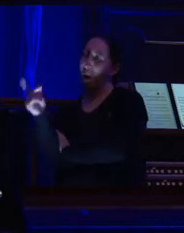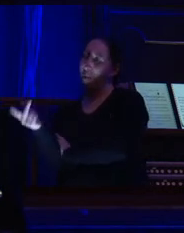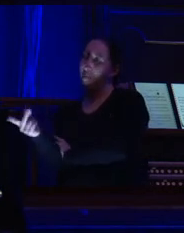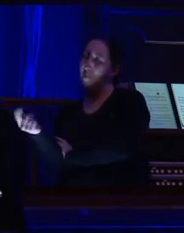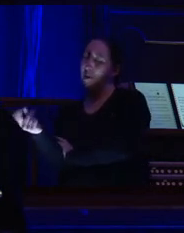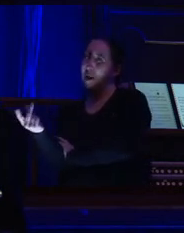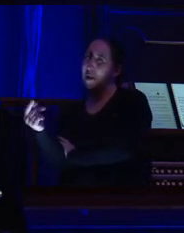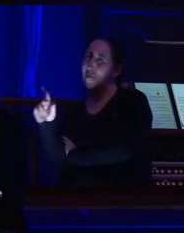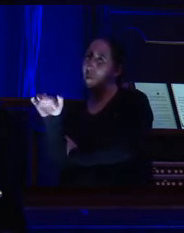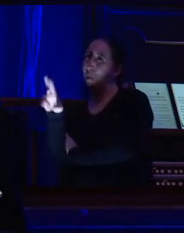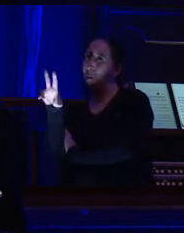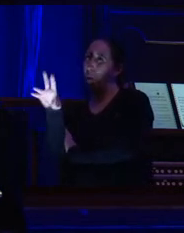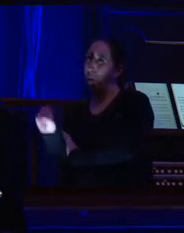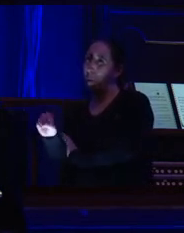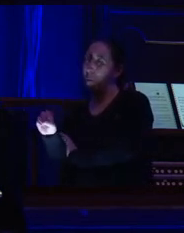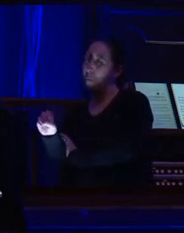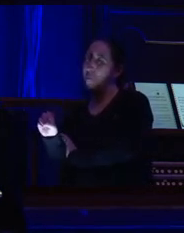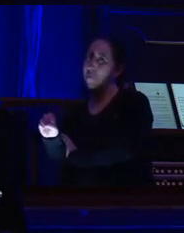Romeo.